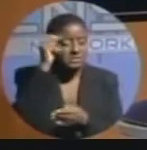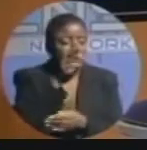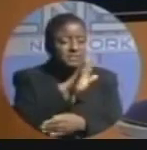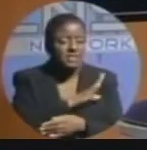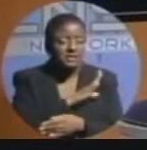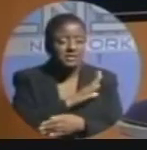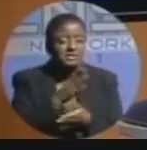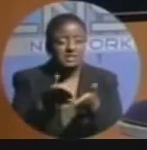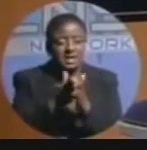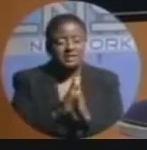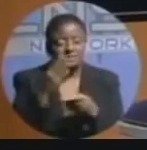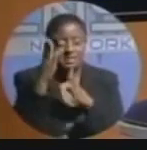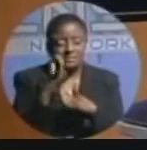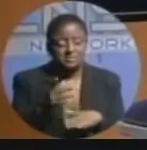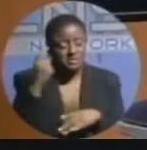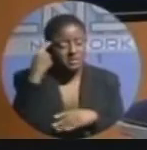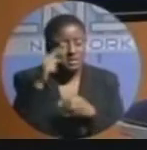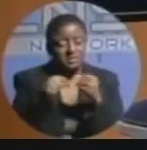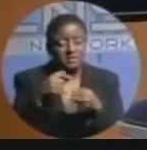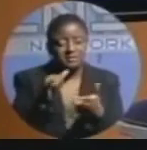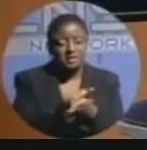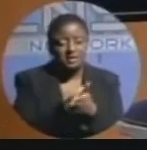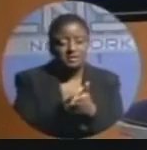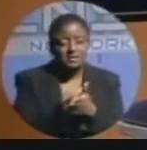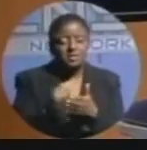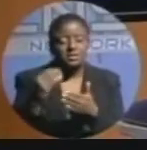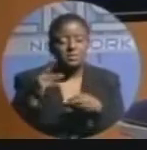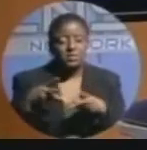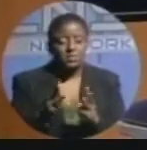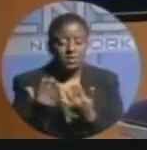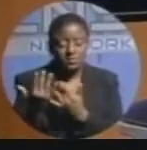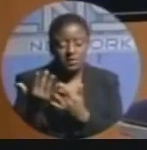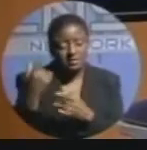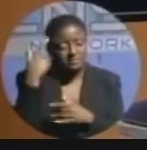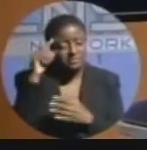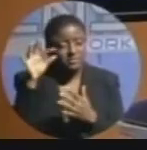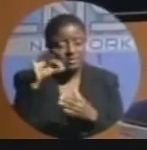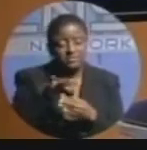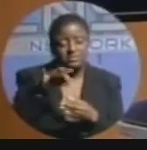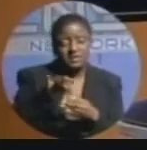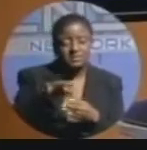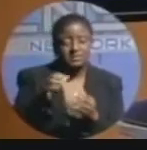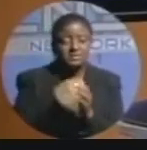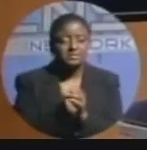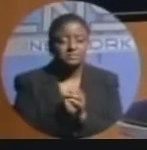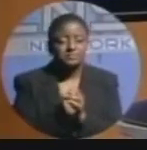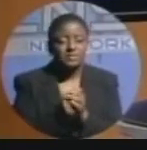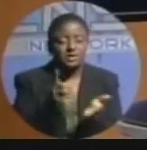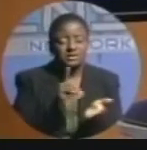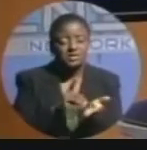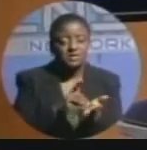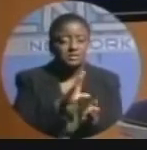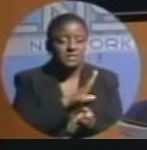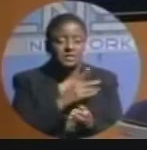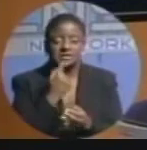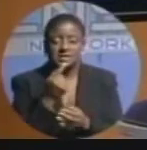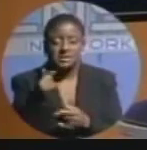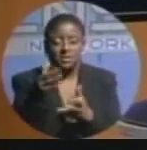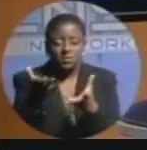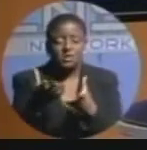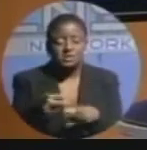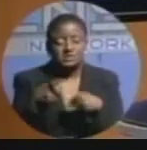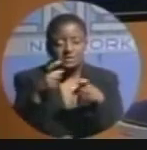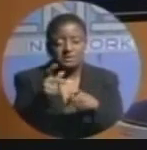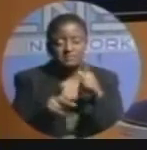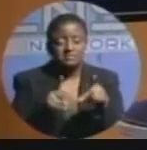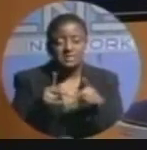referendum on the issue looms. While speaking to reporters following a forum at Wesley Methodist Church today, Dr. Barrett said he wants to empower